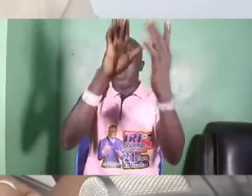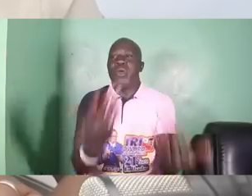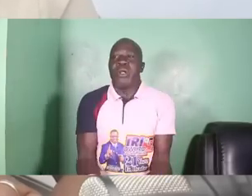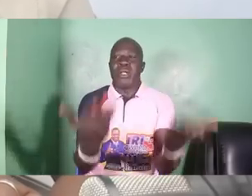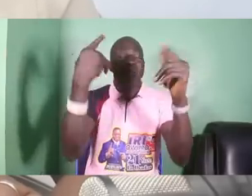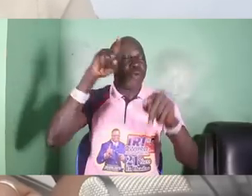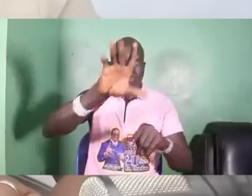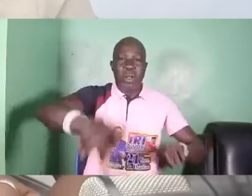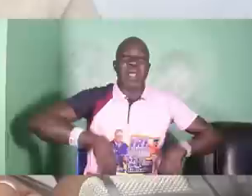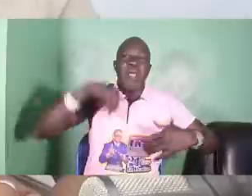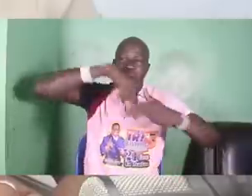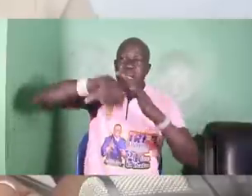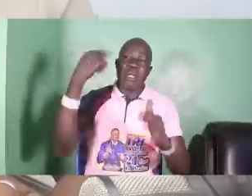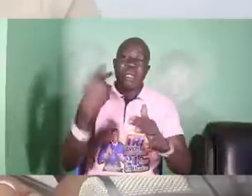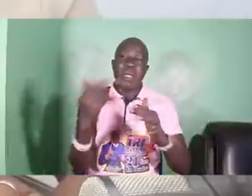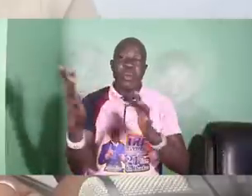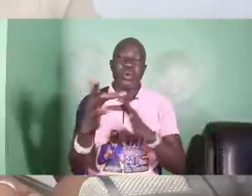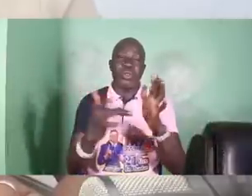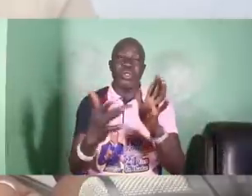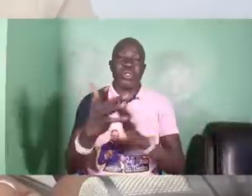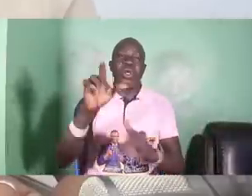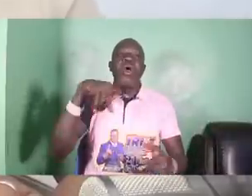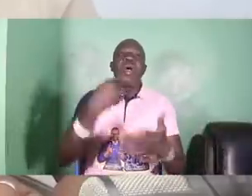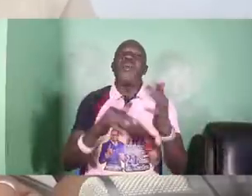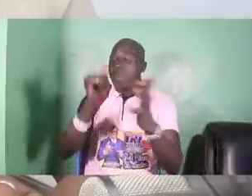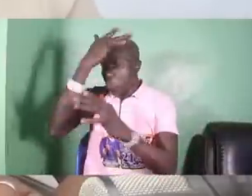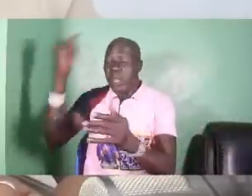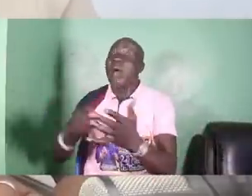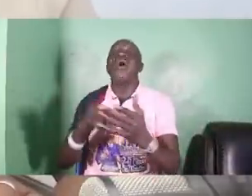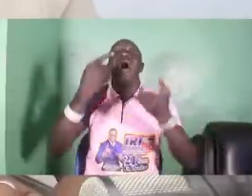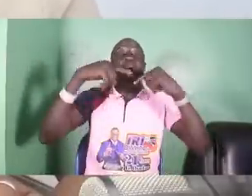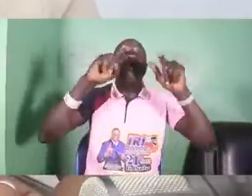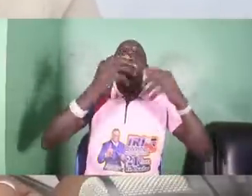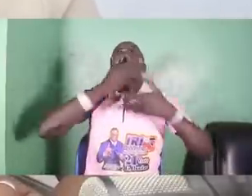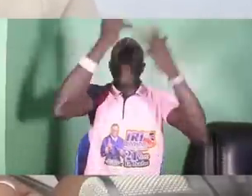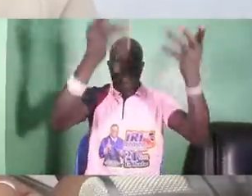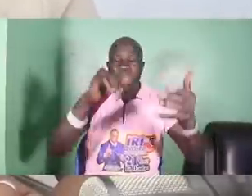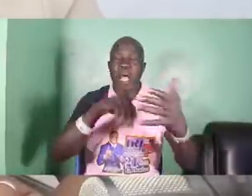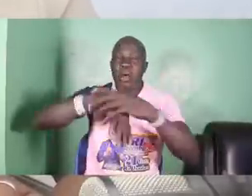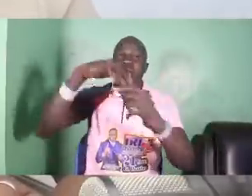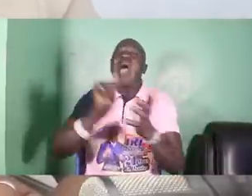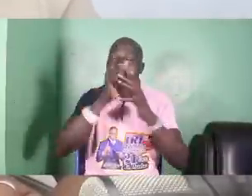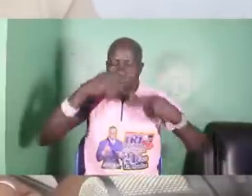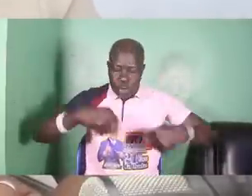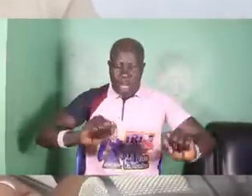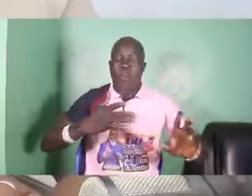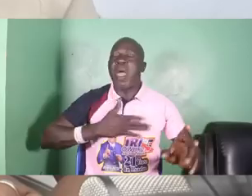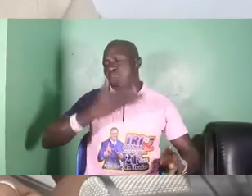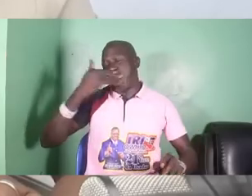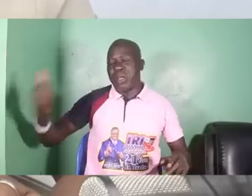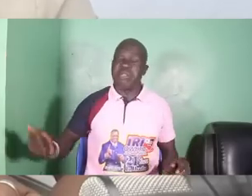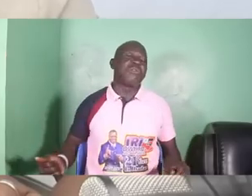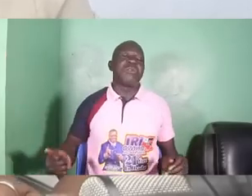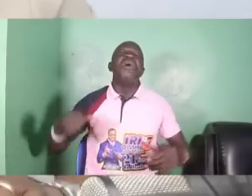here. Amen. In the name of Jesus. Amen. Hey, hey, hey. Jesus. Well, before I can announce it, you myself, I try